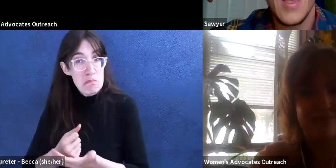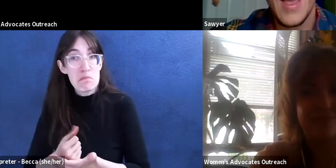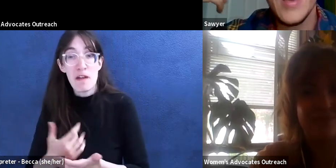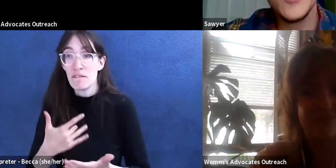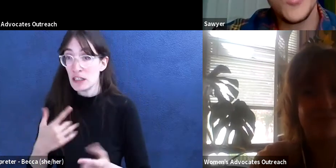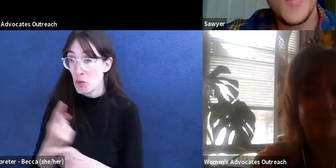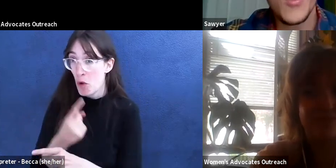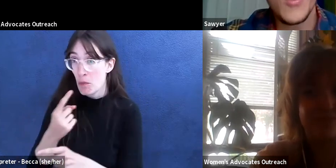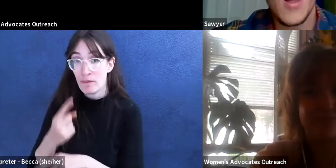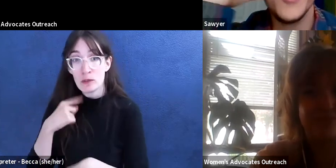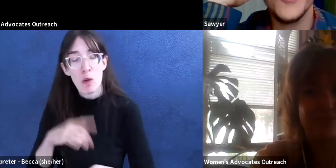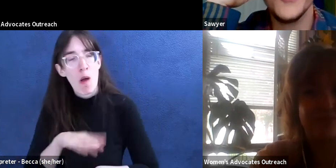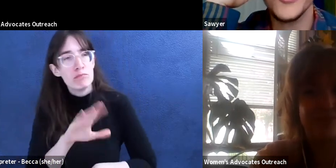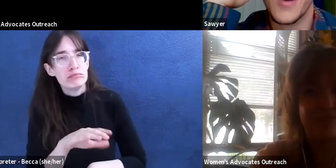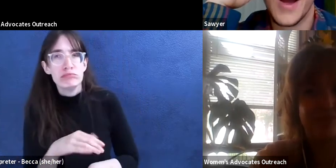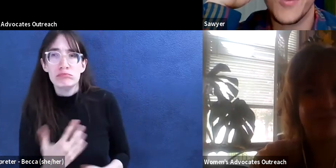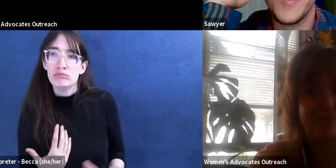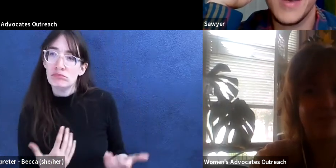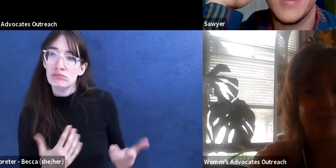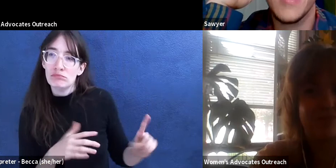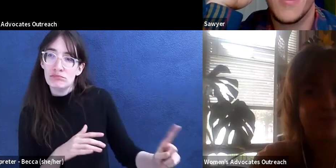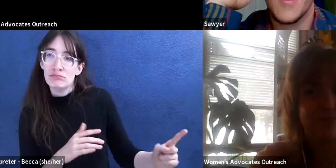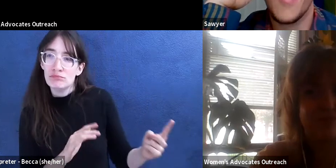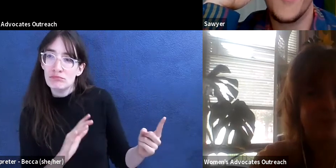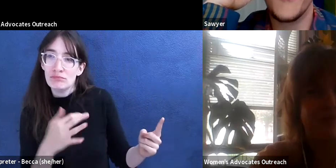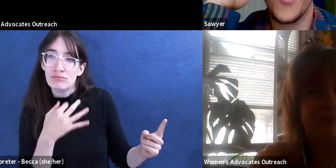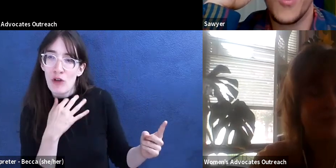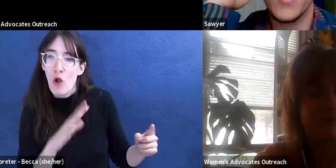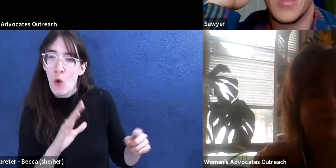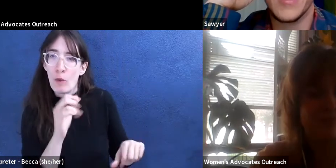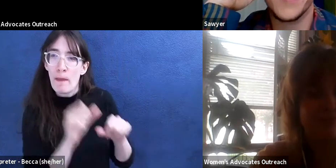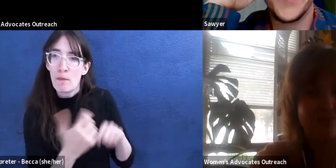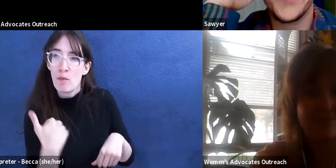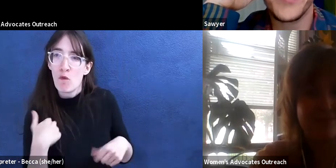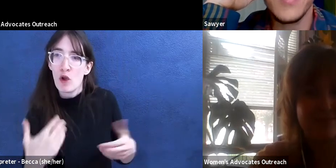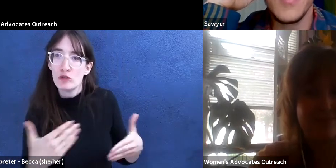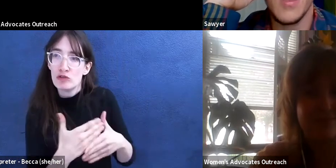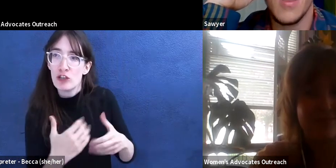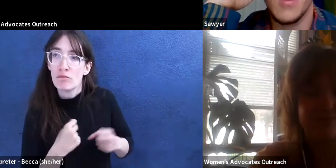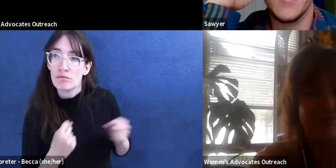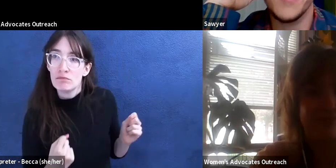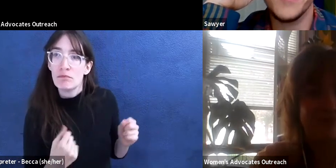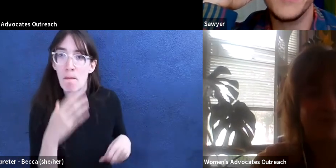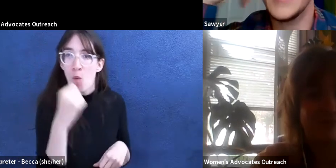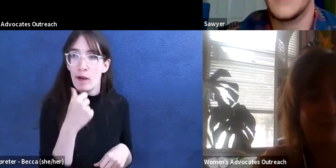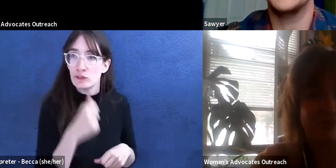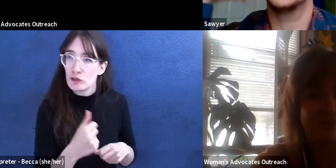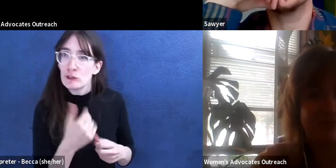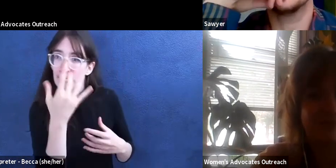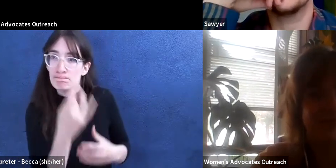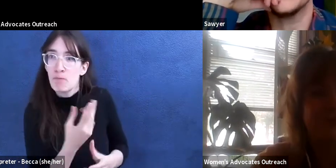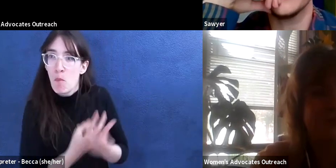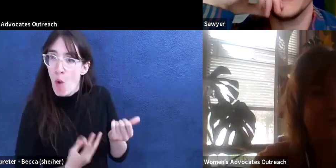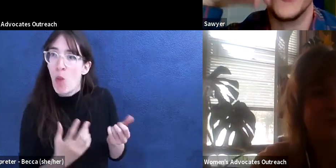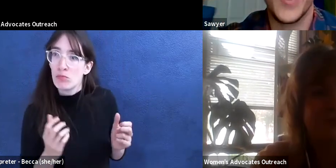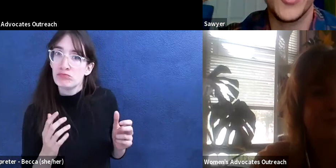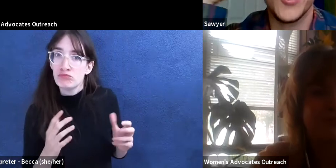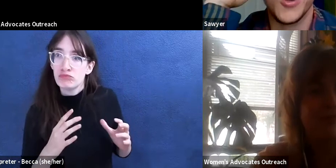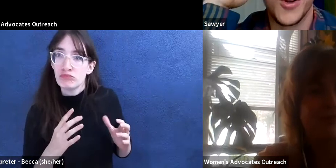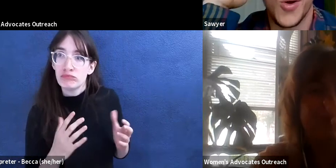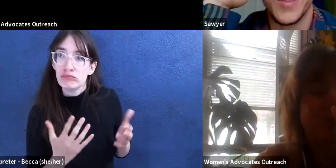So yeah, I'm gonna stop that share, and then I'm just gonna see, is there anything that I missed in the